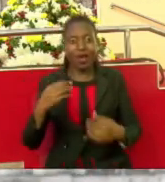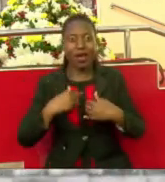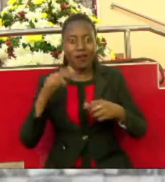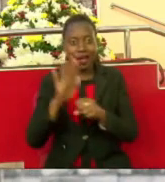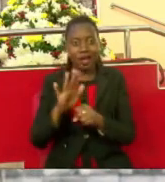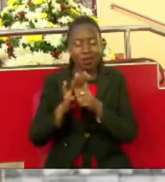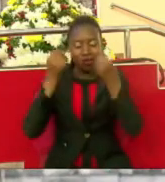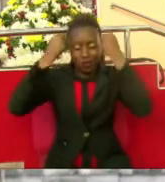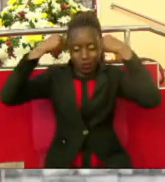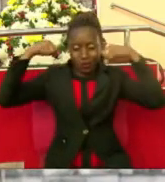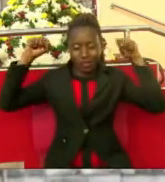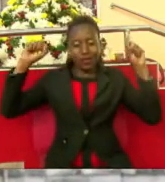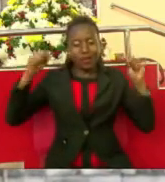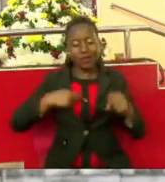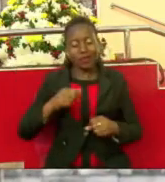enough.